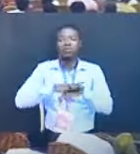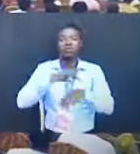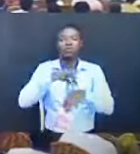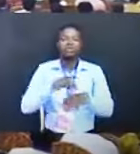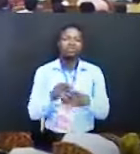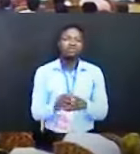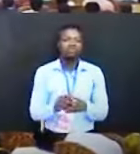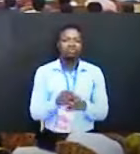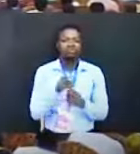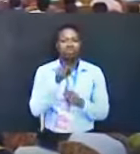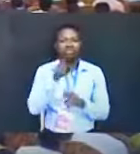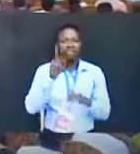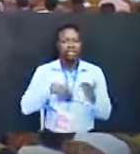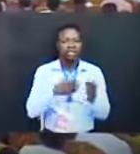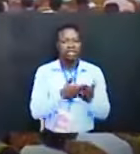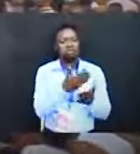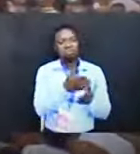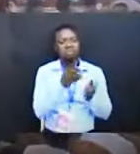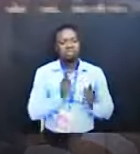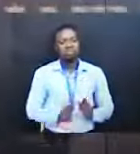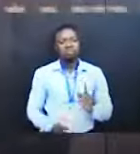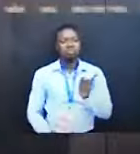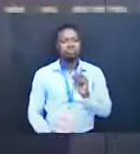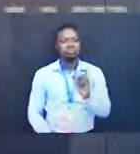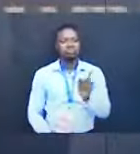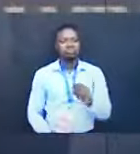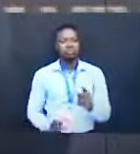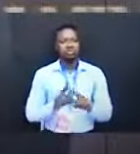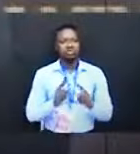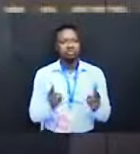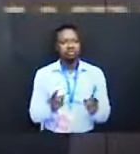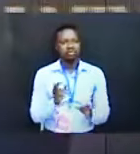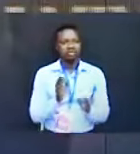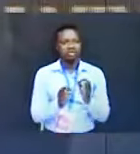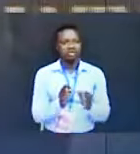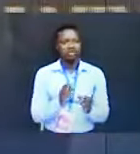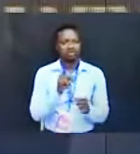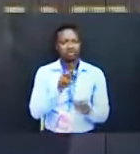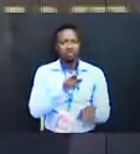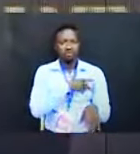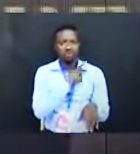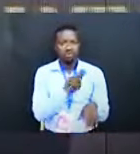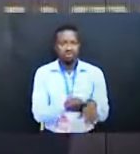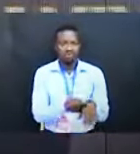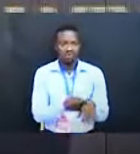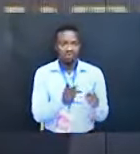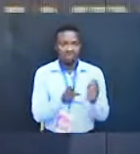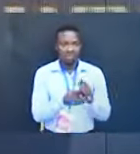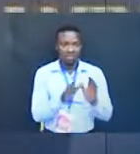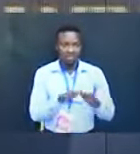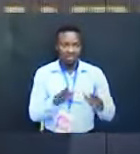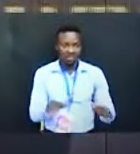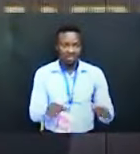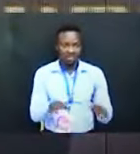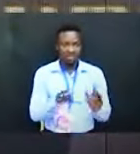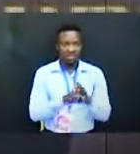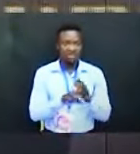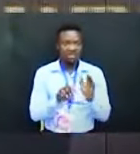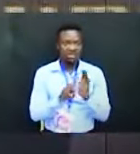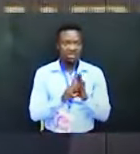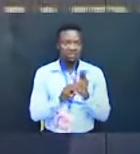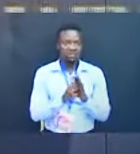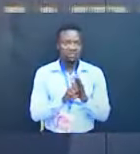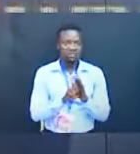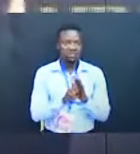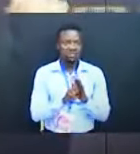You can't purchase them with money. So if peradventure you fall pregnant and your children are 6,